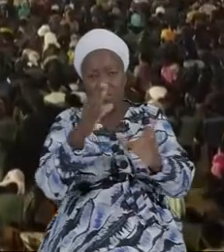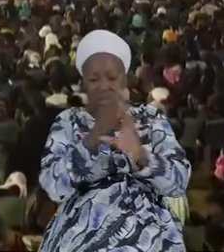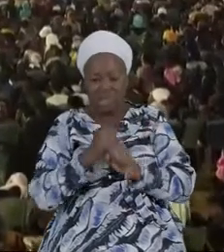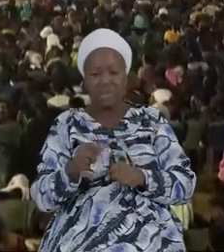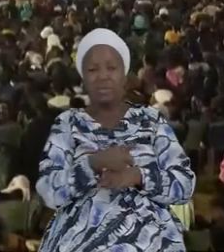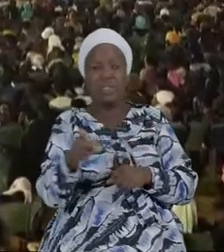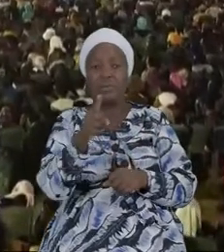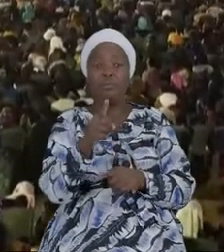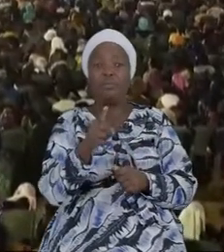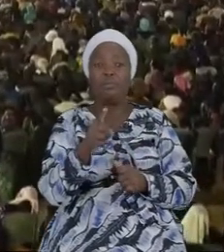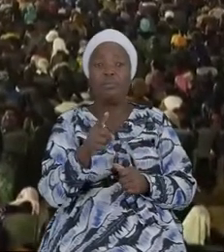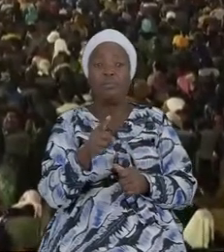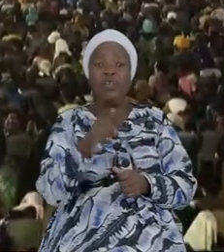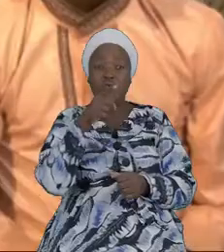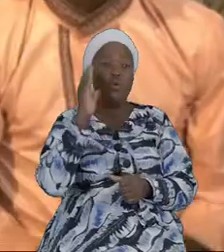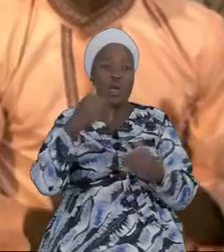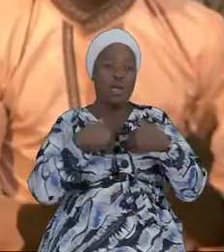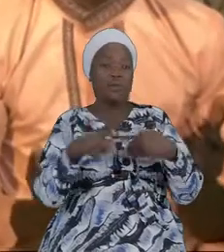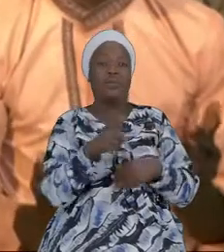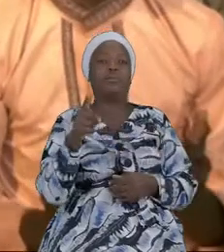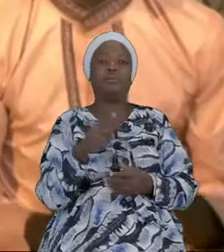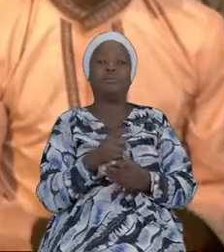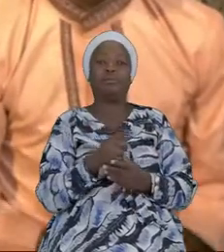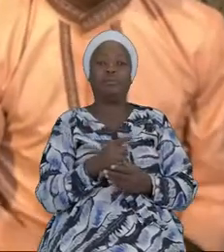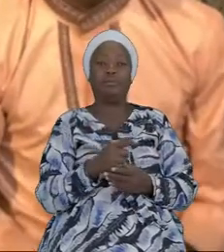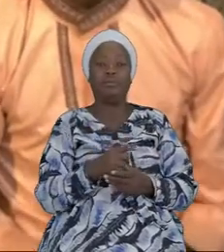receive them, you'll have them.